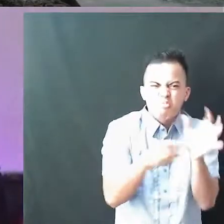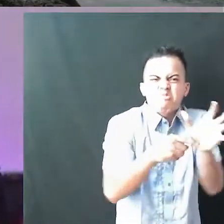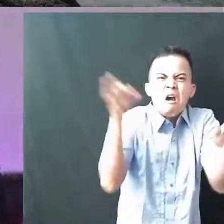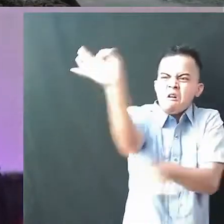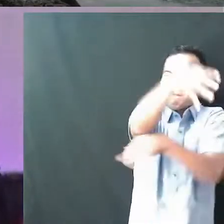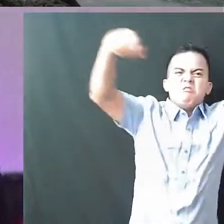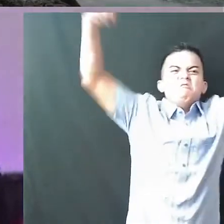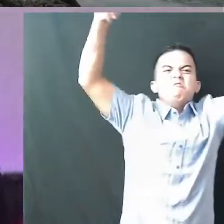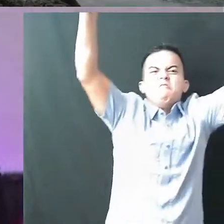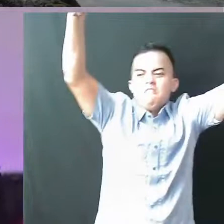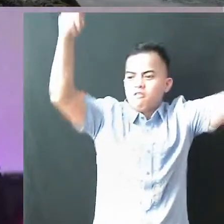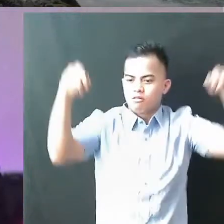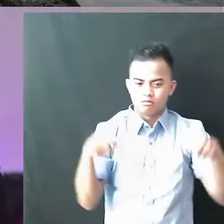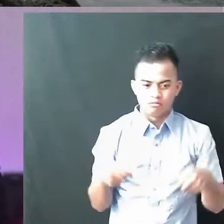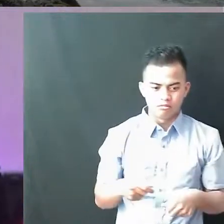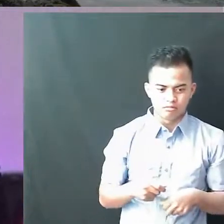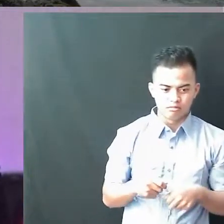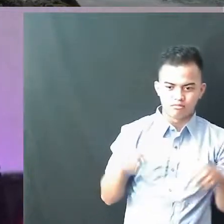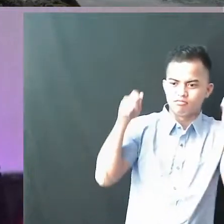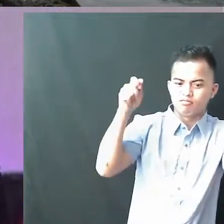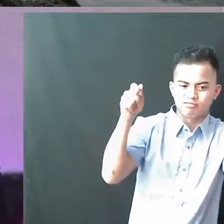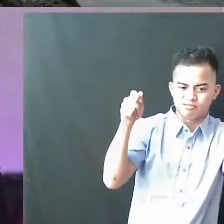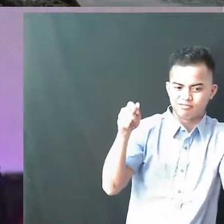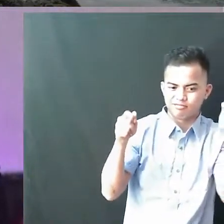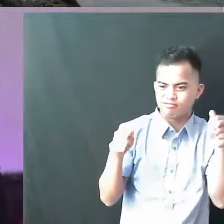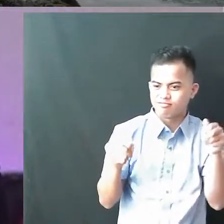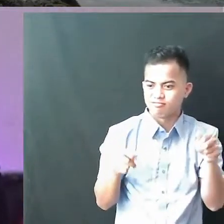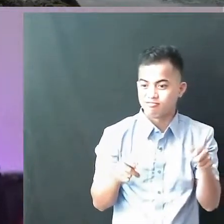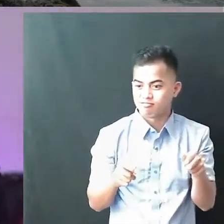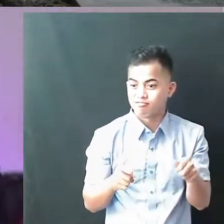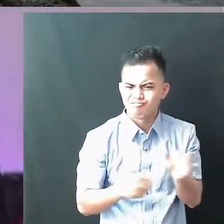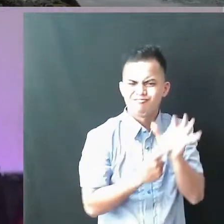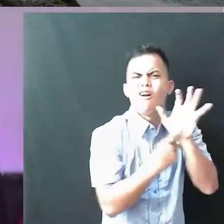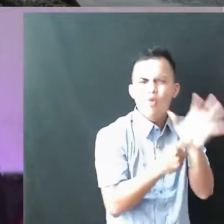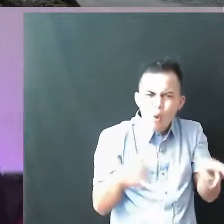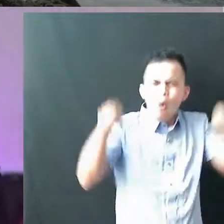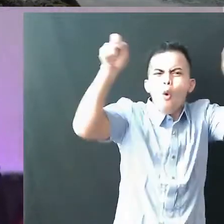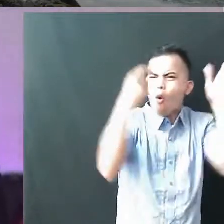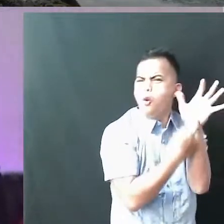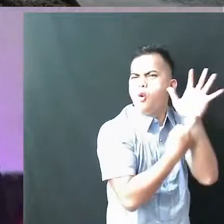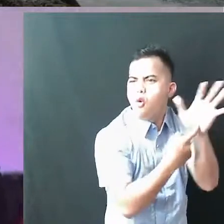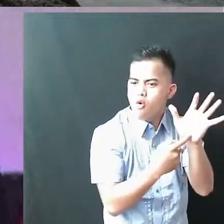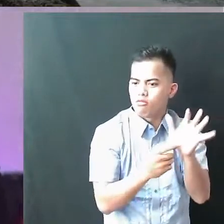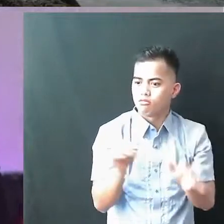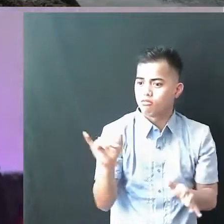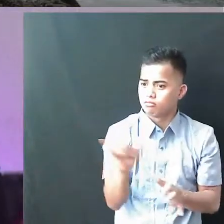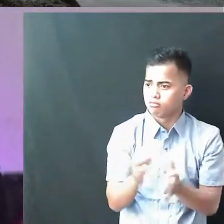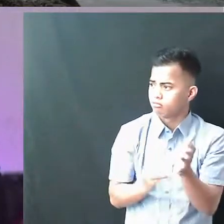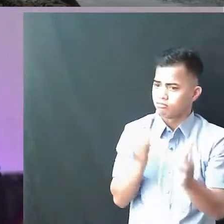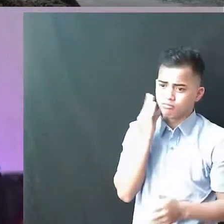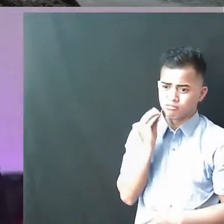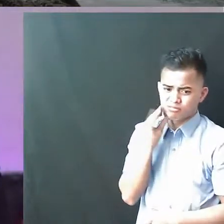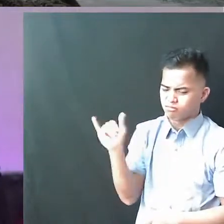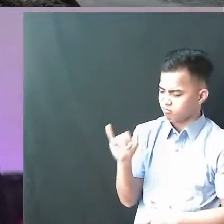We all can get like that. And during this week, I was a little upset. I admit that. But it was a